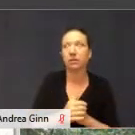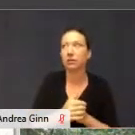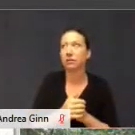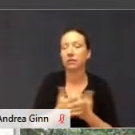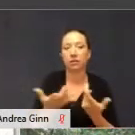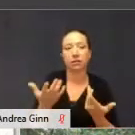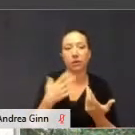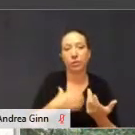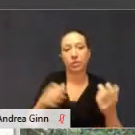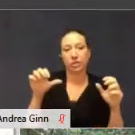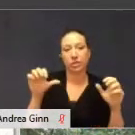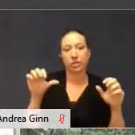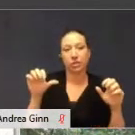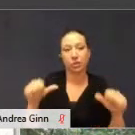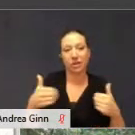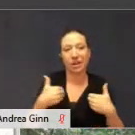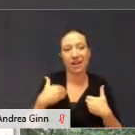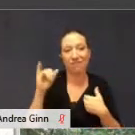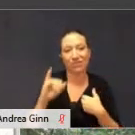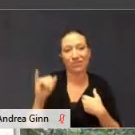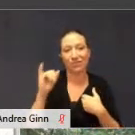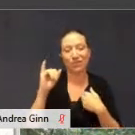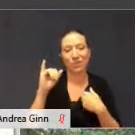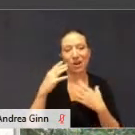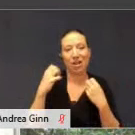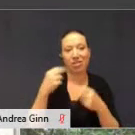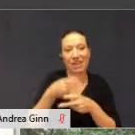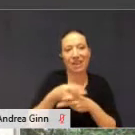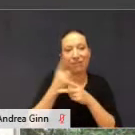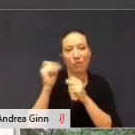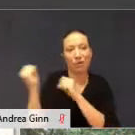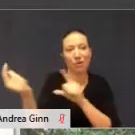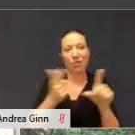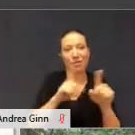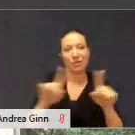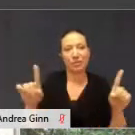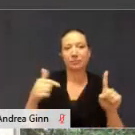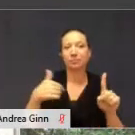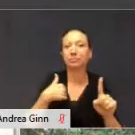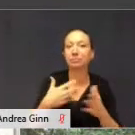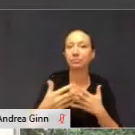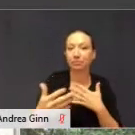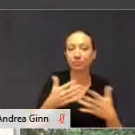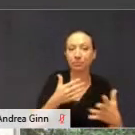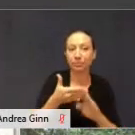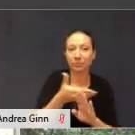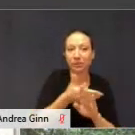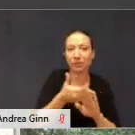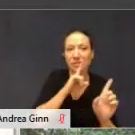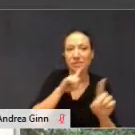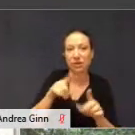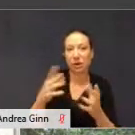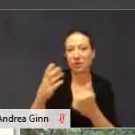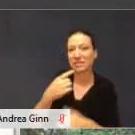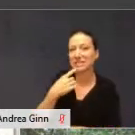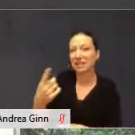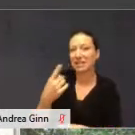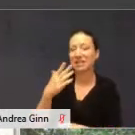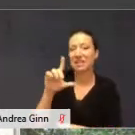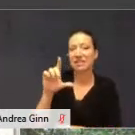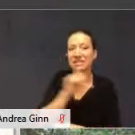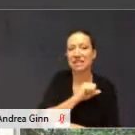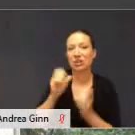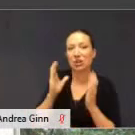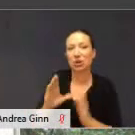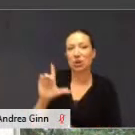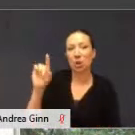for all. This is where I'm leaning. And before you answer, I want to thank Senator Lopez real quickly, because I've had